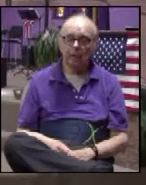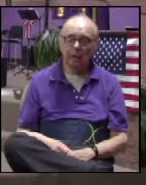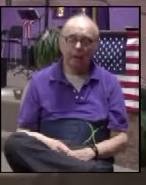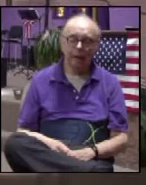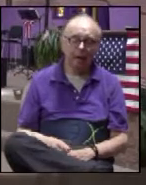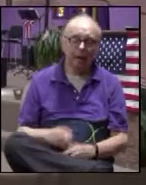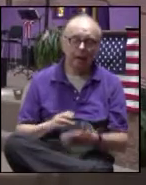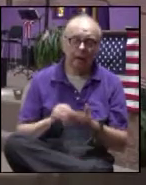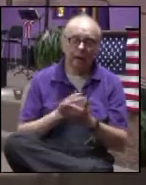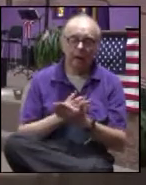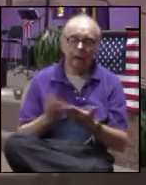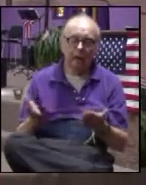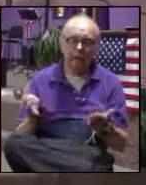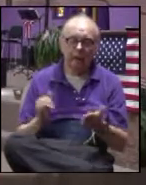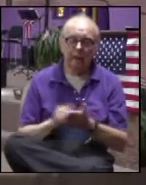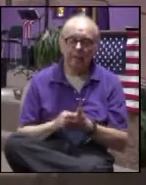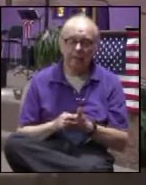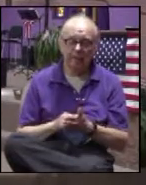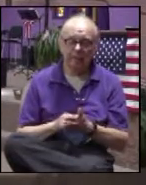They learned some things that were